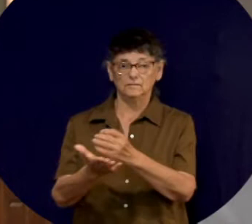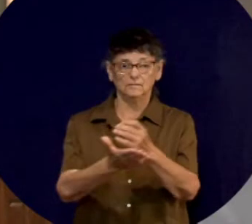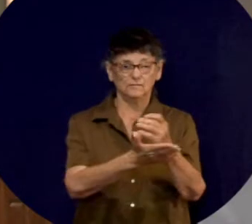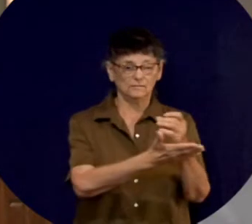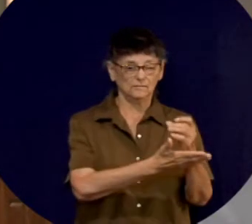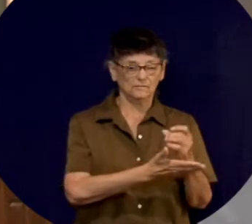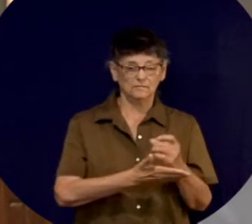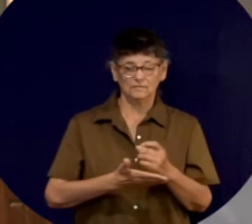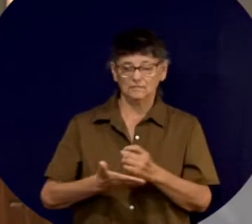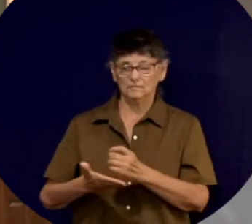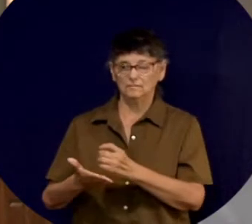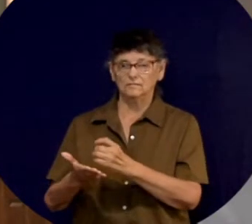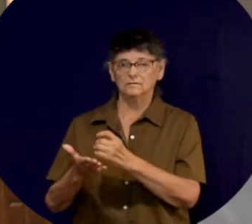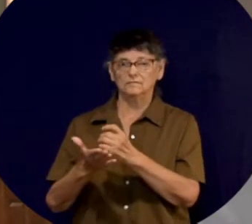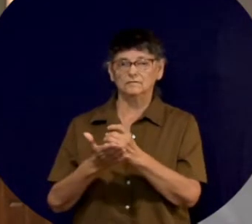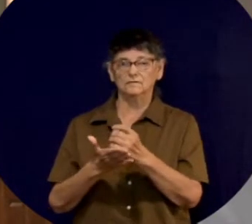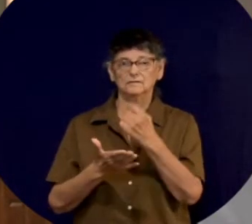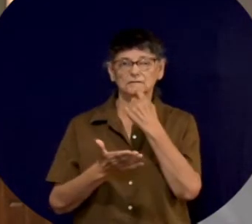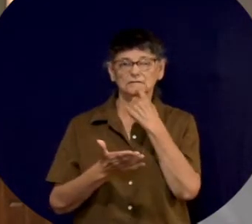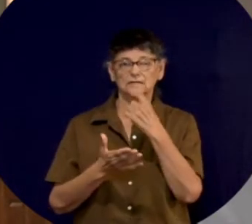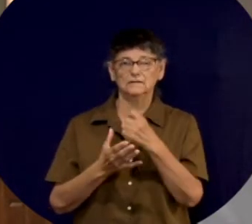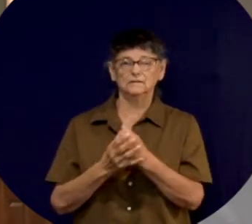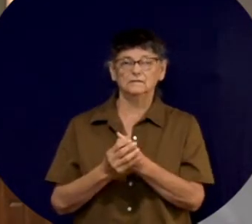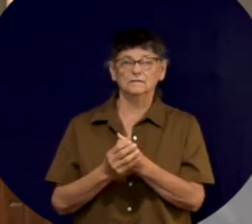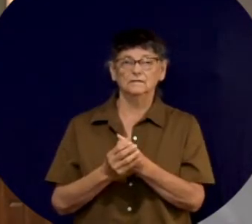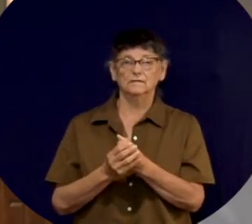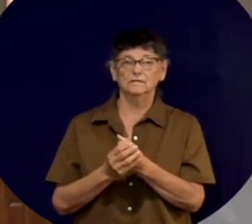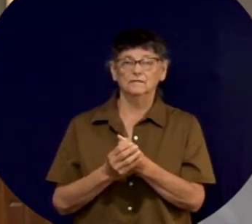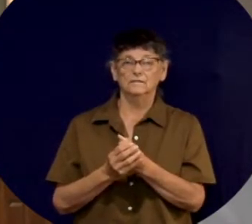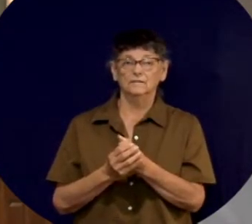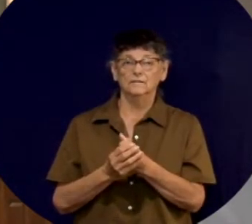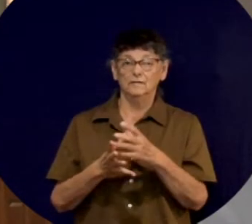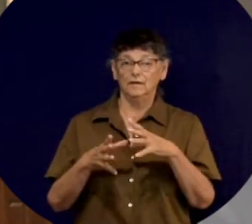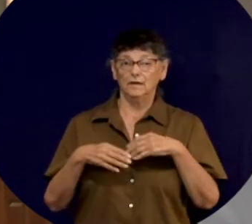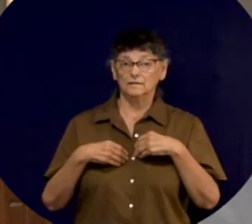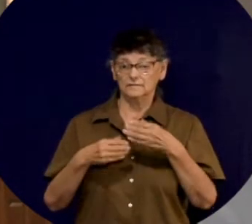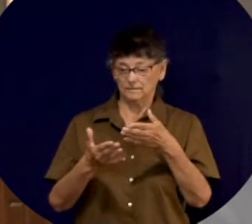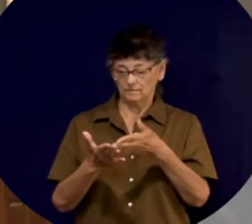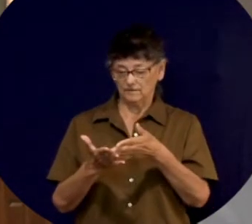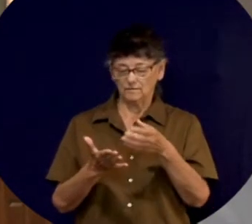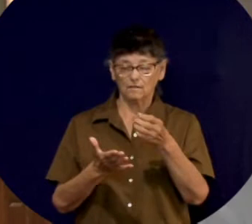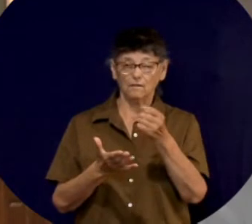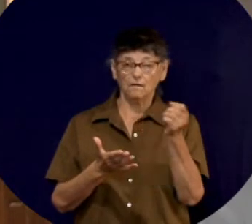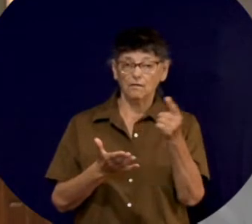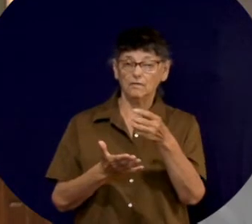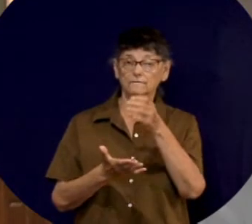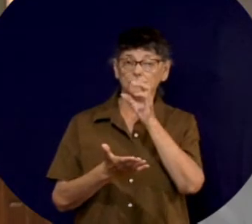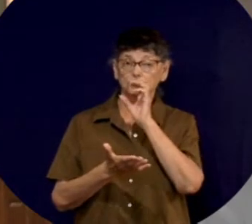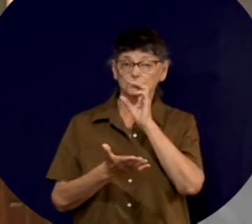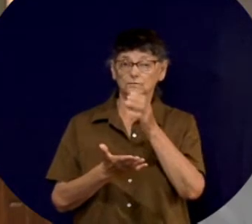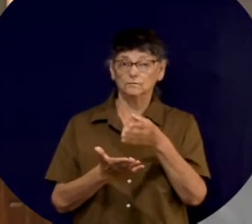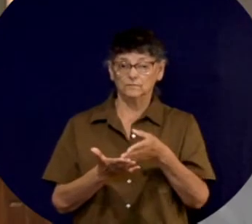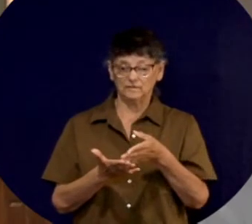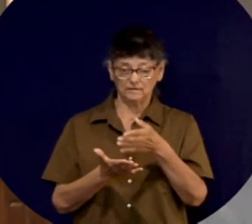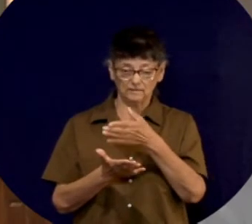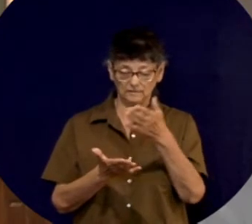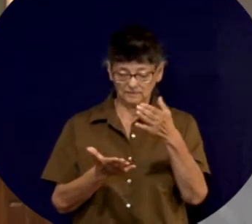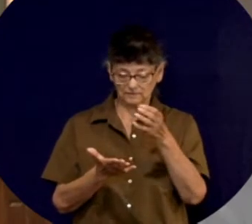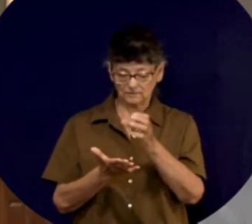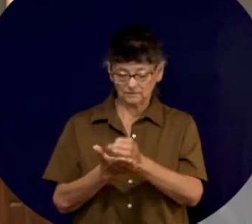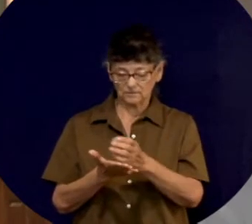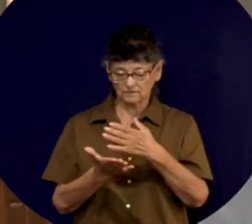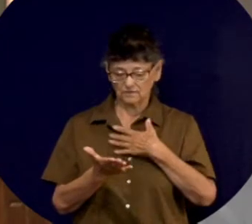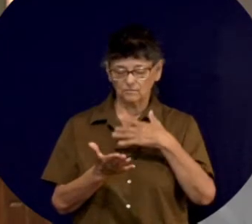it to his disciples, saying, "Take this, all of you, and drink from it, for this is